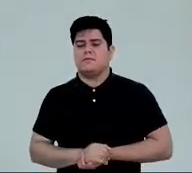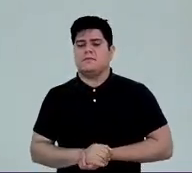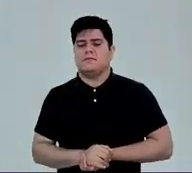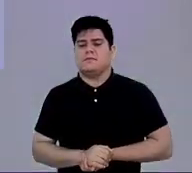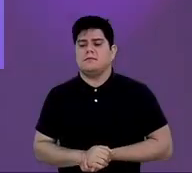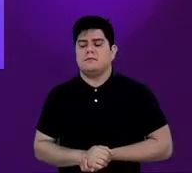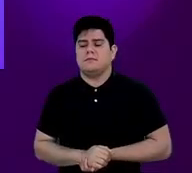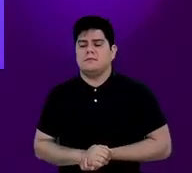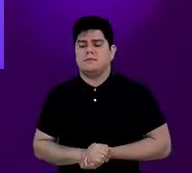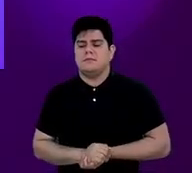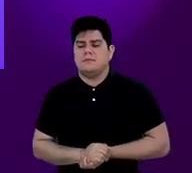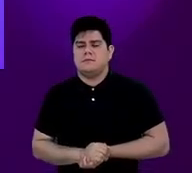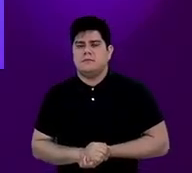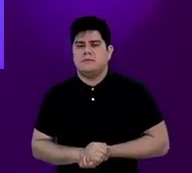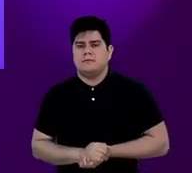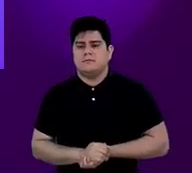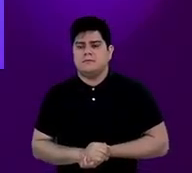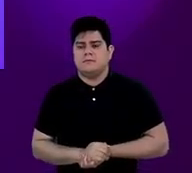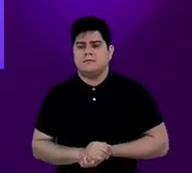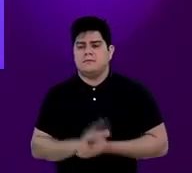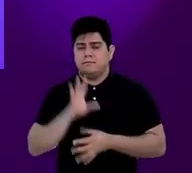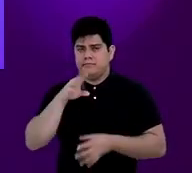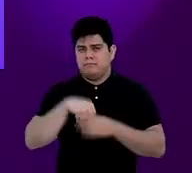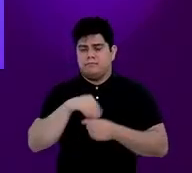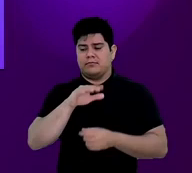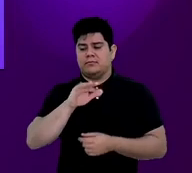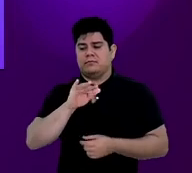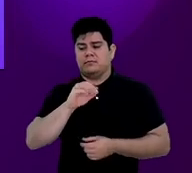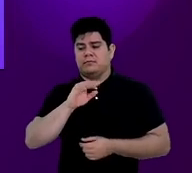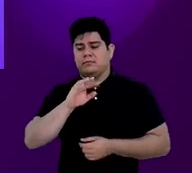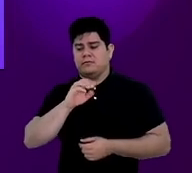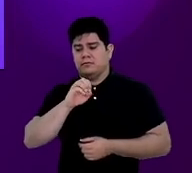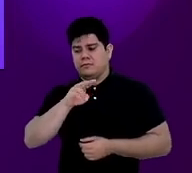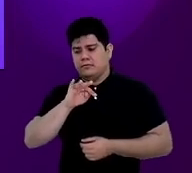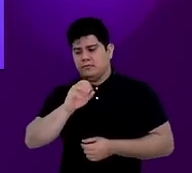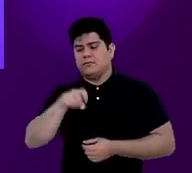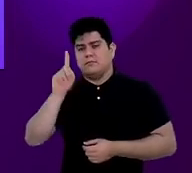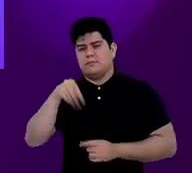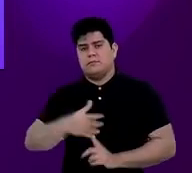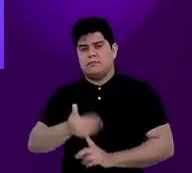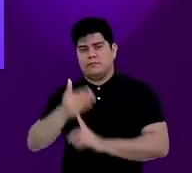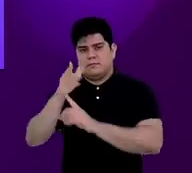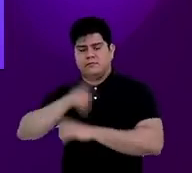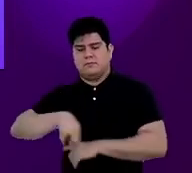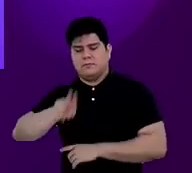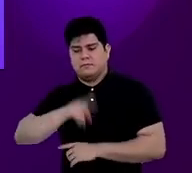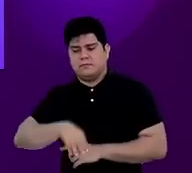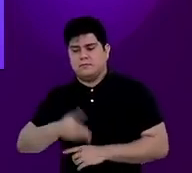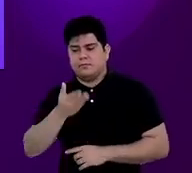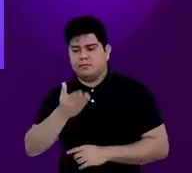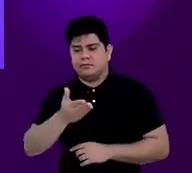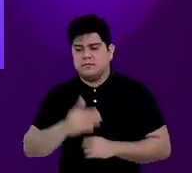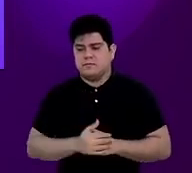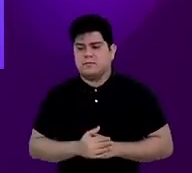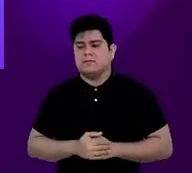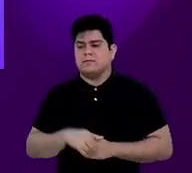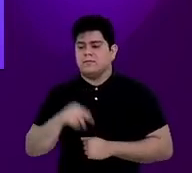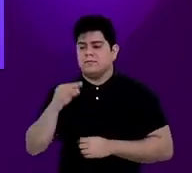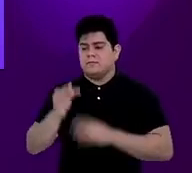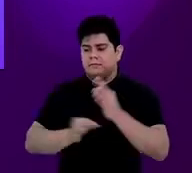That is the name of the technology that use photobiomodulation therapy connected with